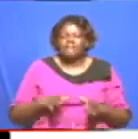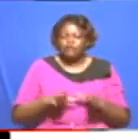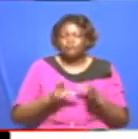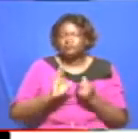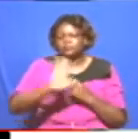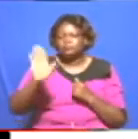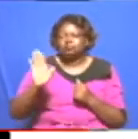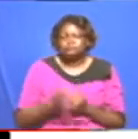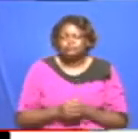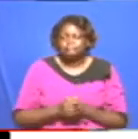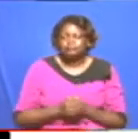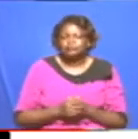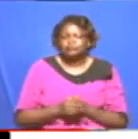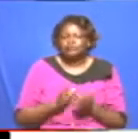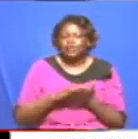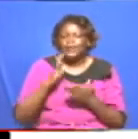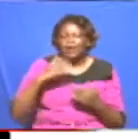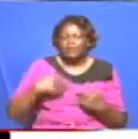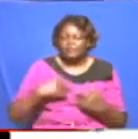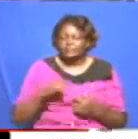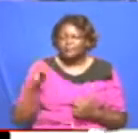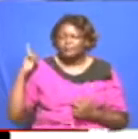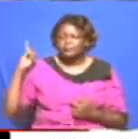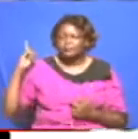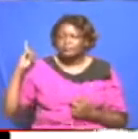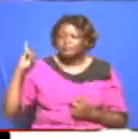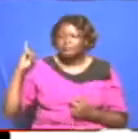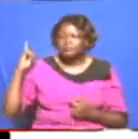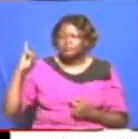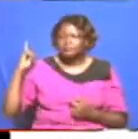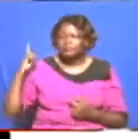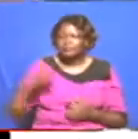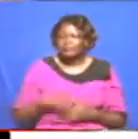Timothy Kipnusu is on that beat.